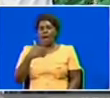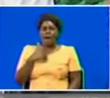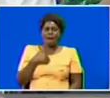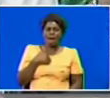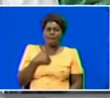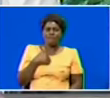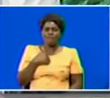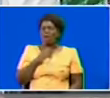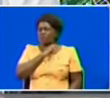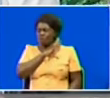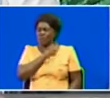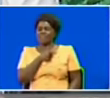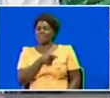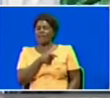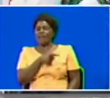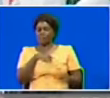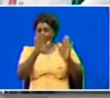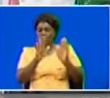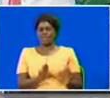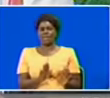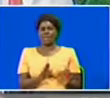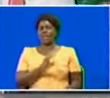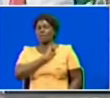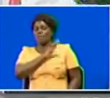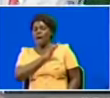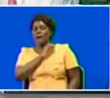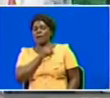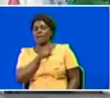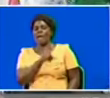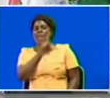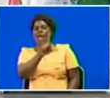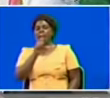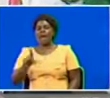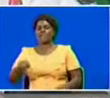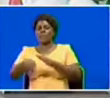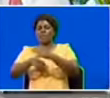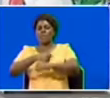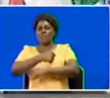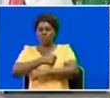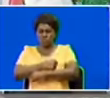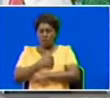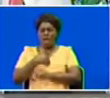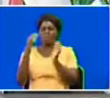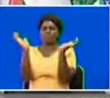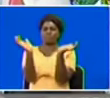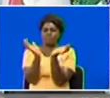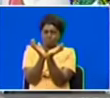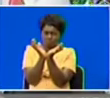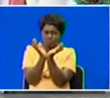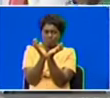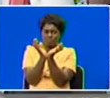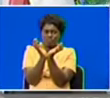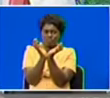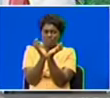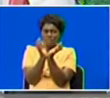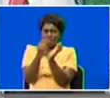ended. So heckling plays a role. Because of heckling, Langata Primary School kids have a playground. So the only thing I